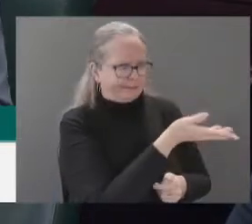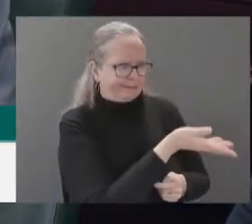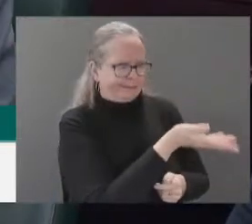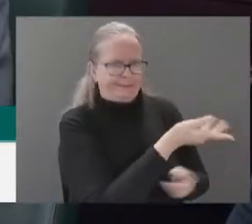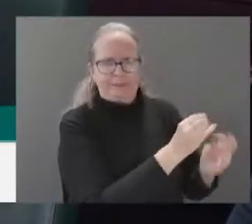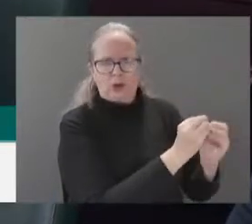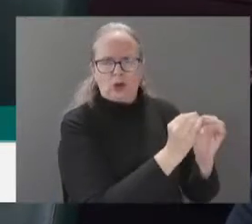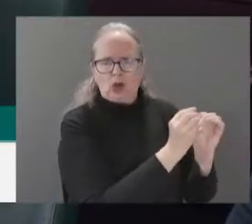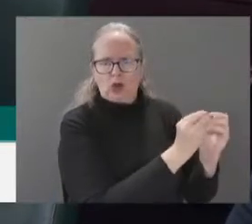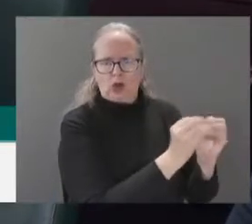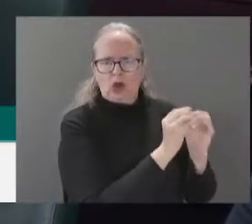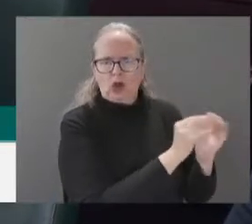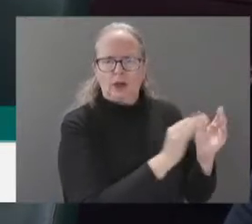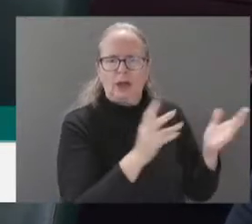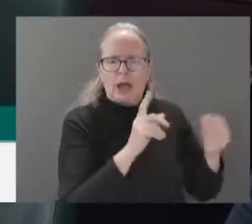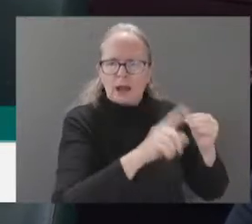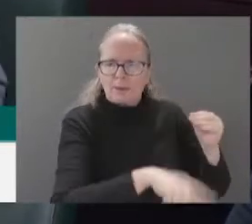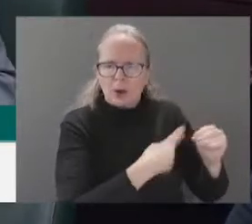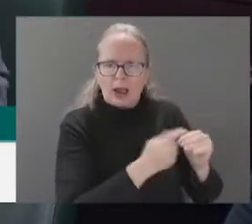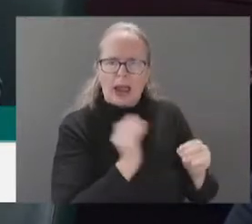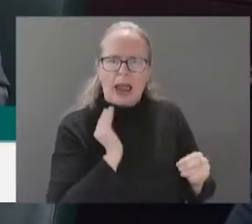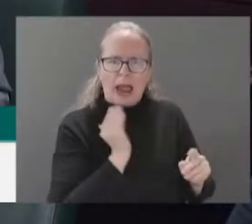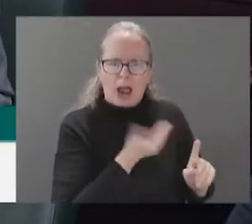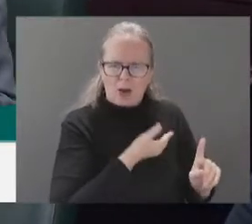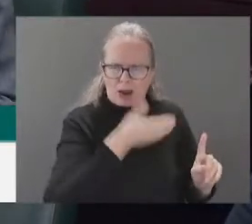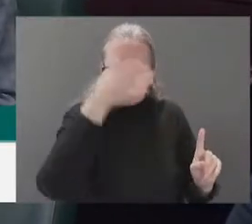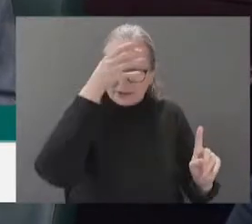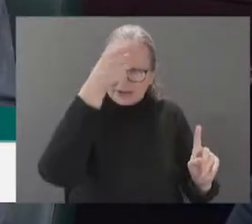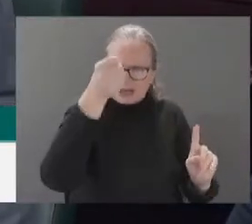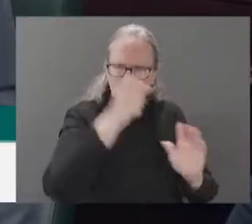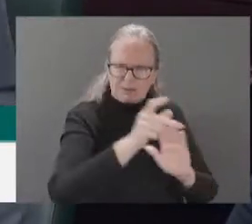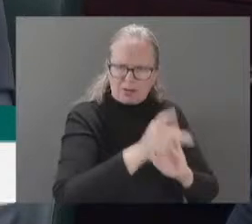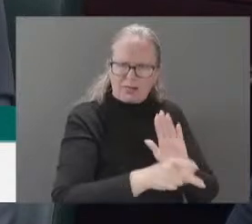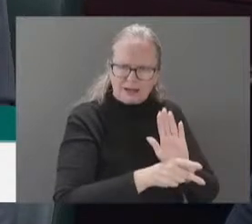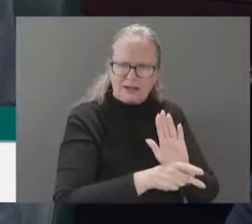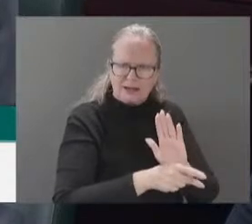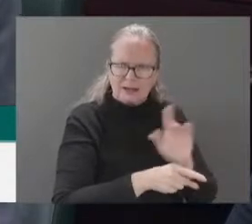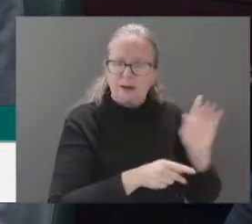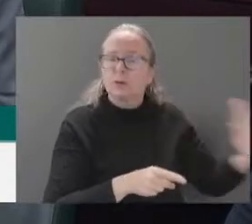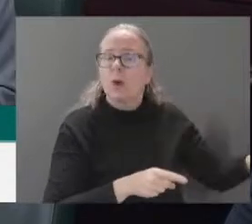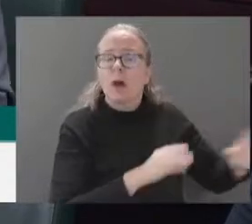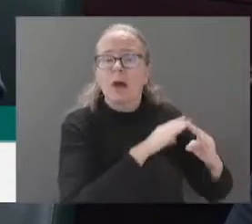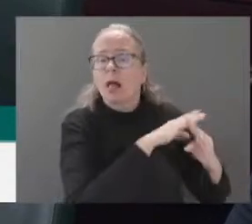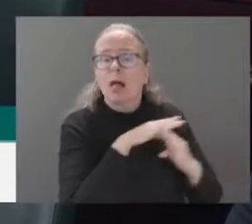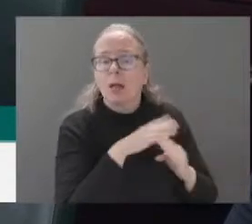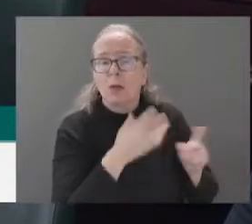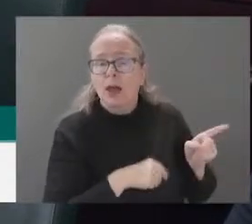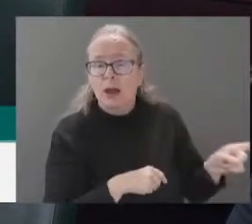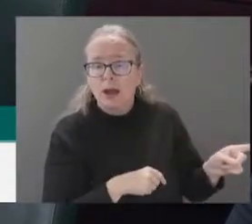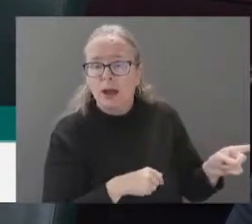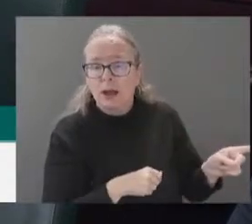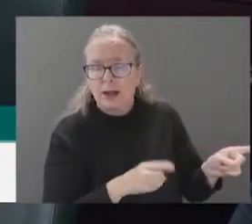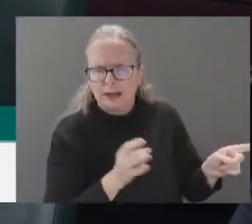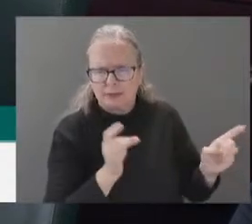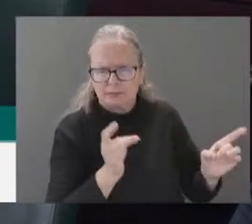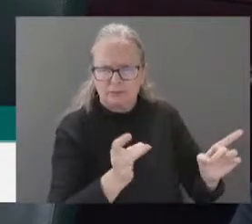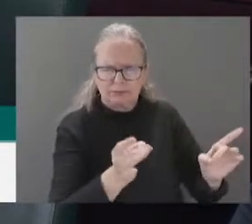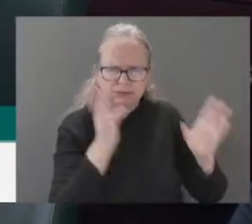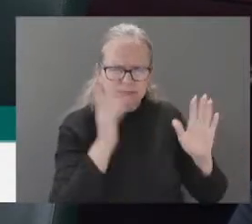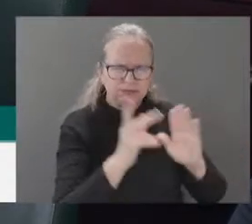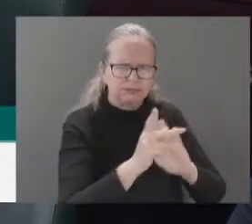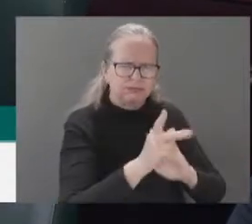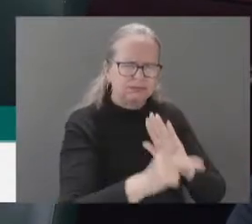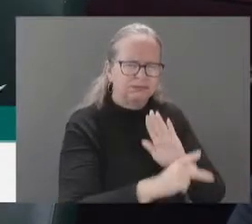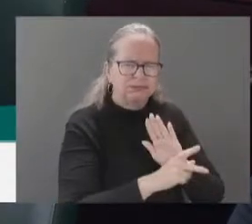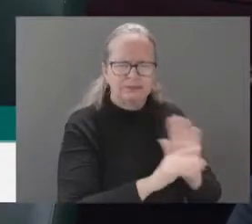greatest barrier and their greatest opposition Still Remains their own rancid policies and managing their Federal commanders